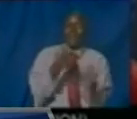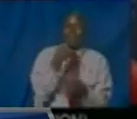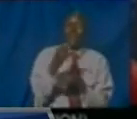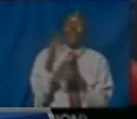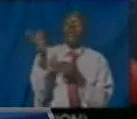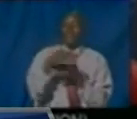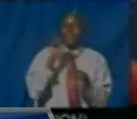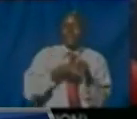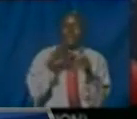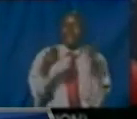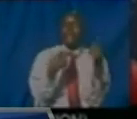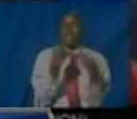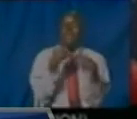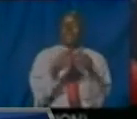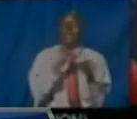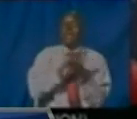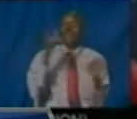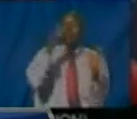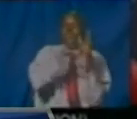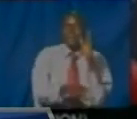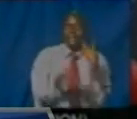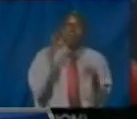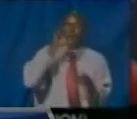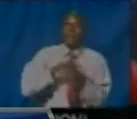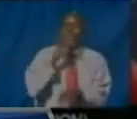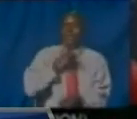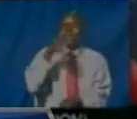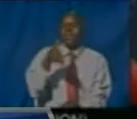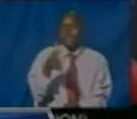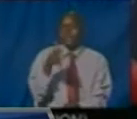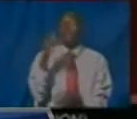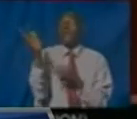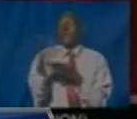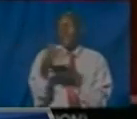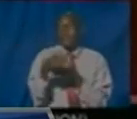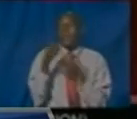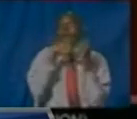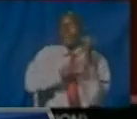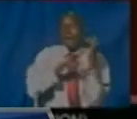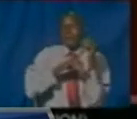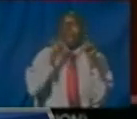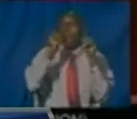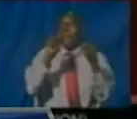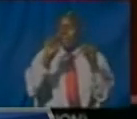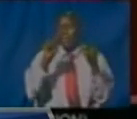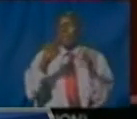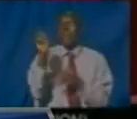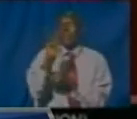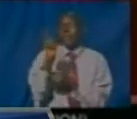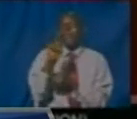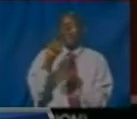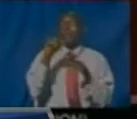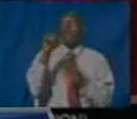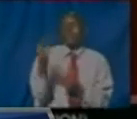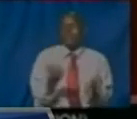that recommendations 3 and 4 of the report be deleted, nominated MP Rachel Shebesh argued that political undertones were clearly